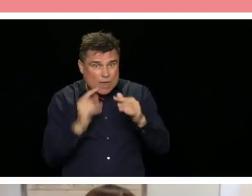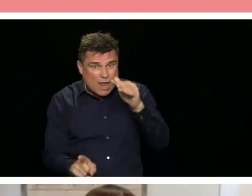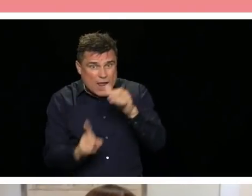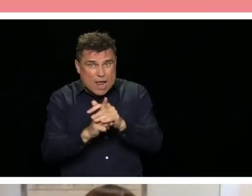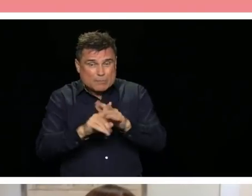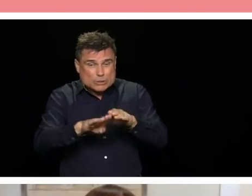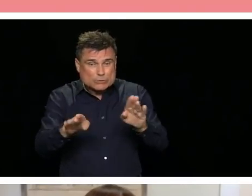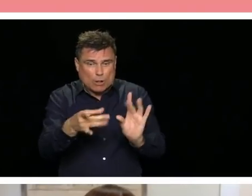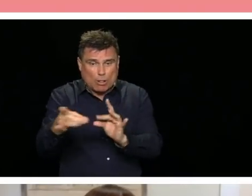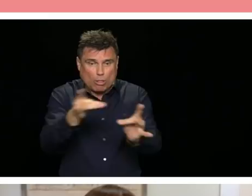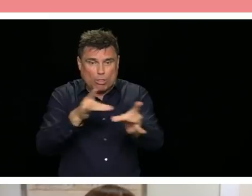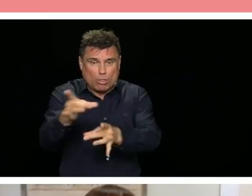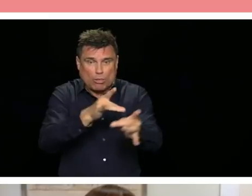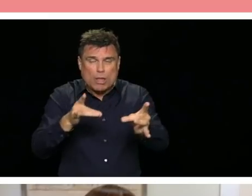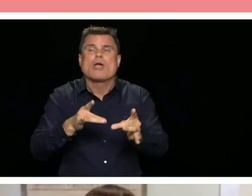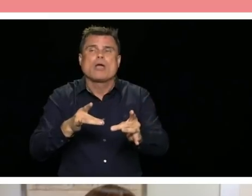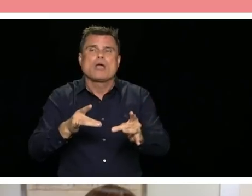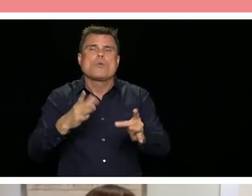are actually quite